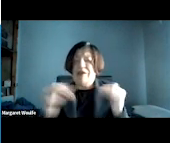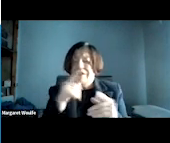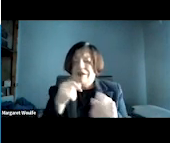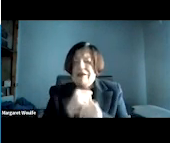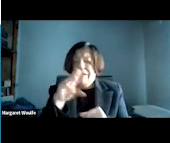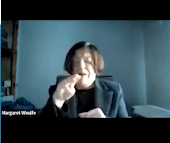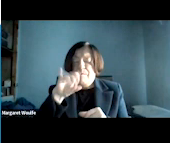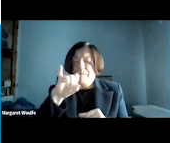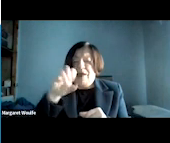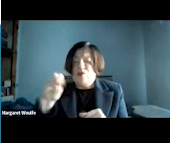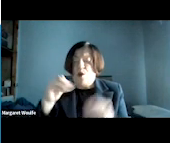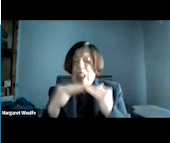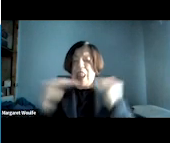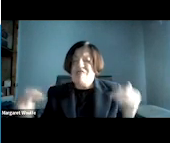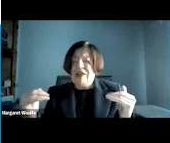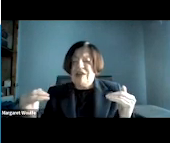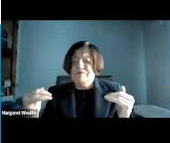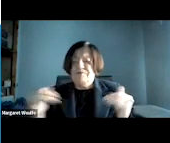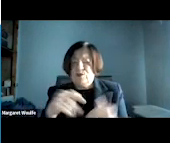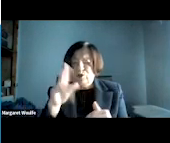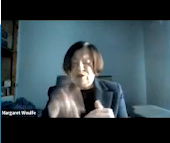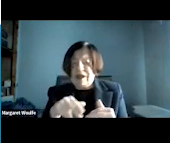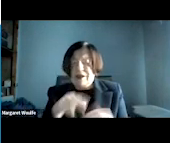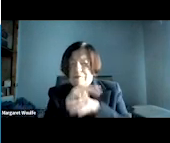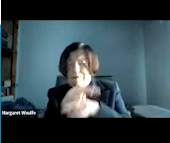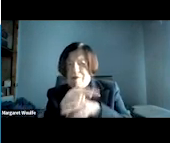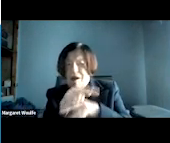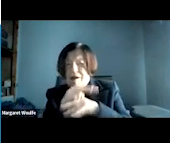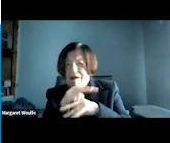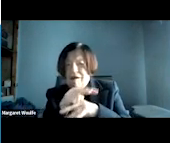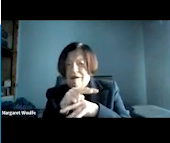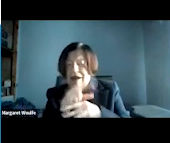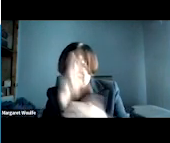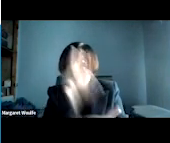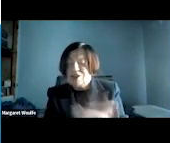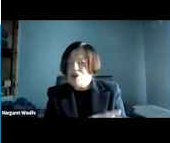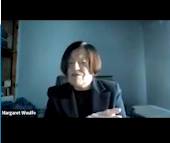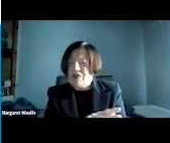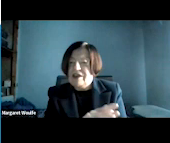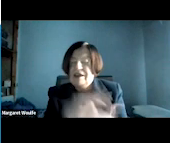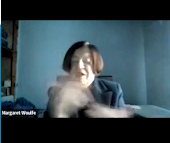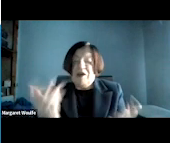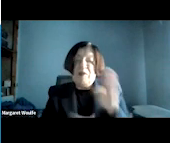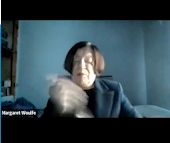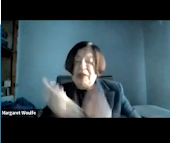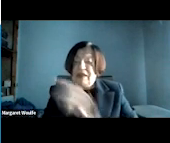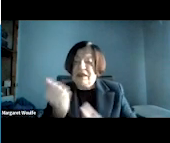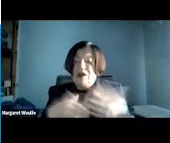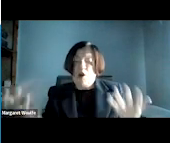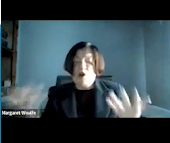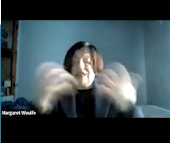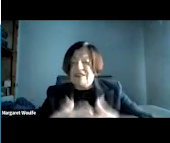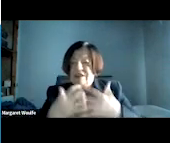meso level that you can actually monitor and certify, be it a building or be it